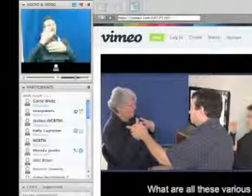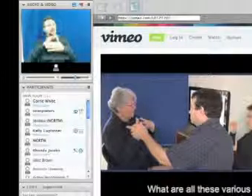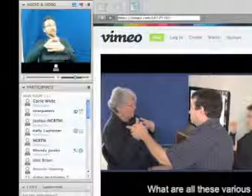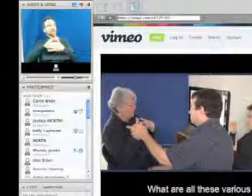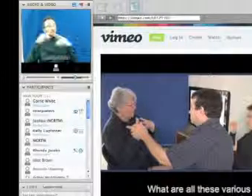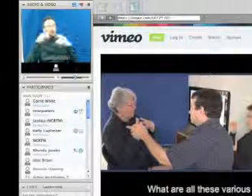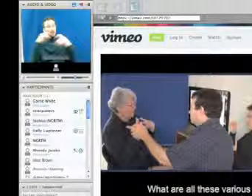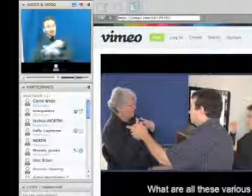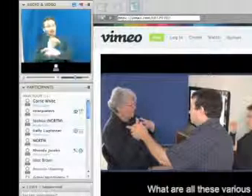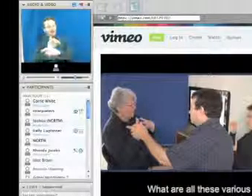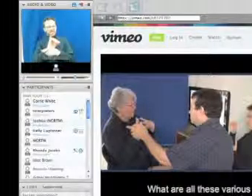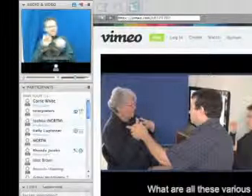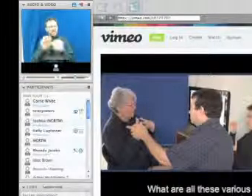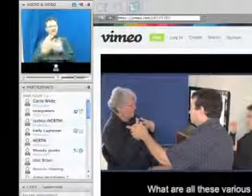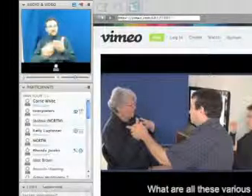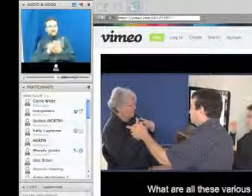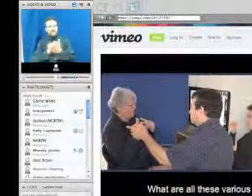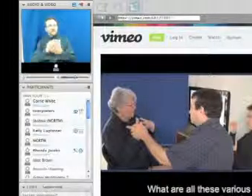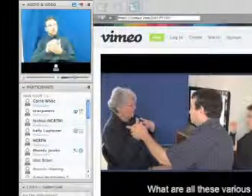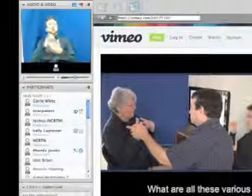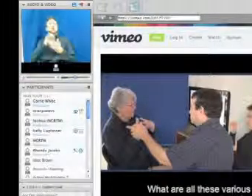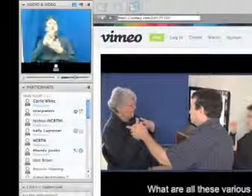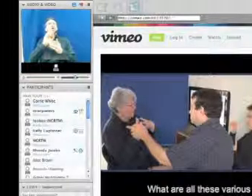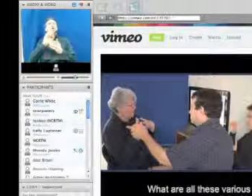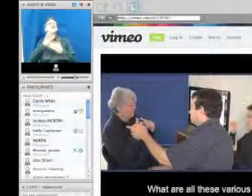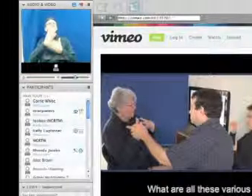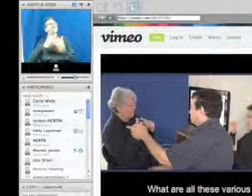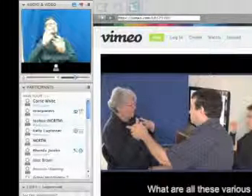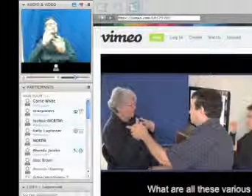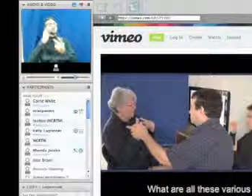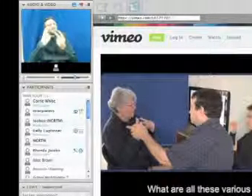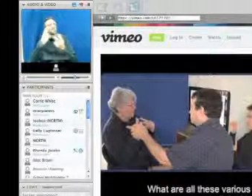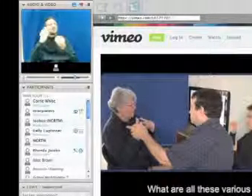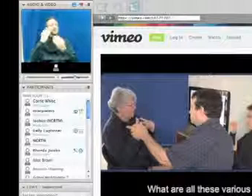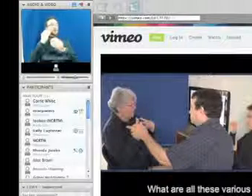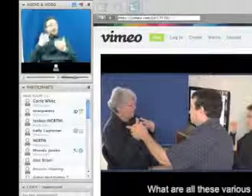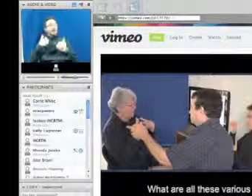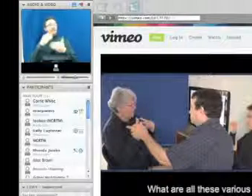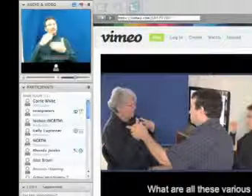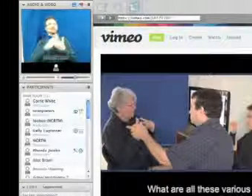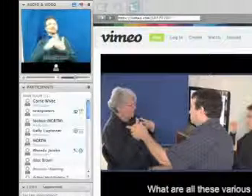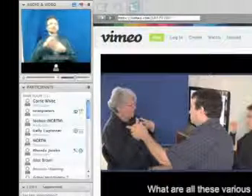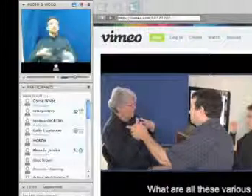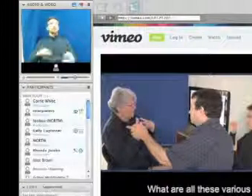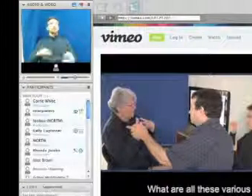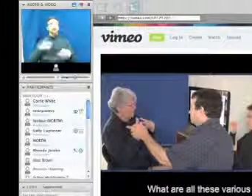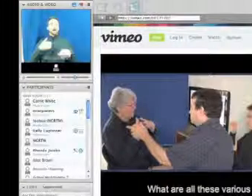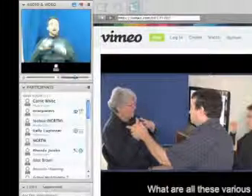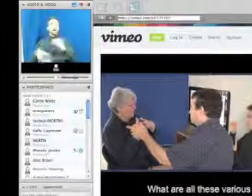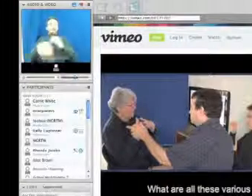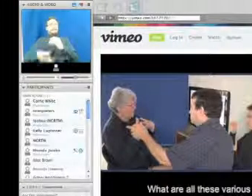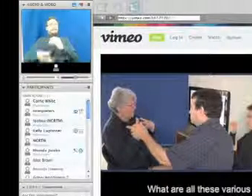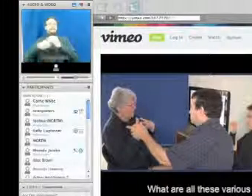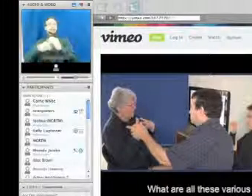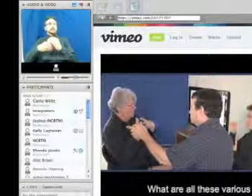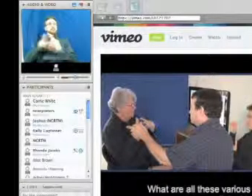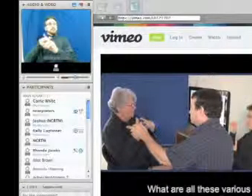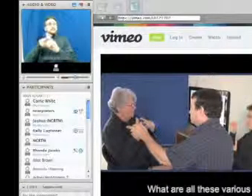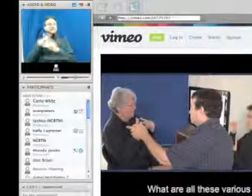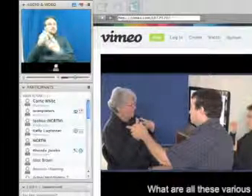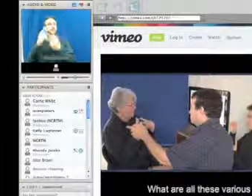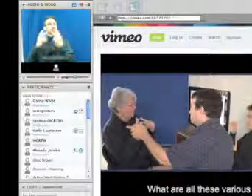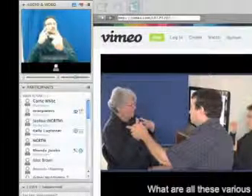information, and are there places where I can have enough space to get in the visual information without losing the content, and what might this person